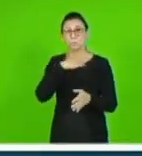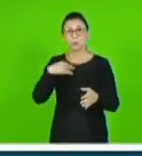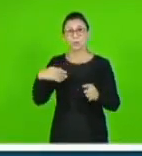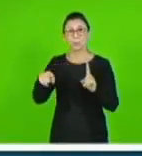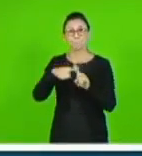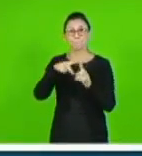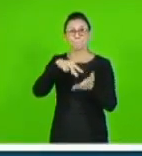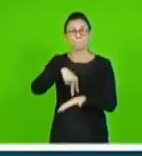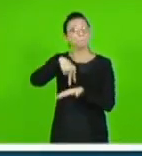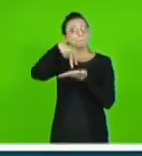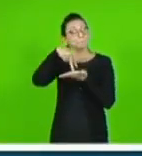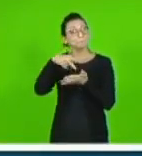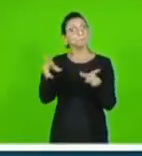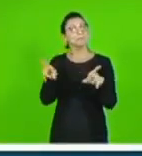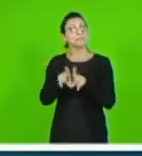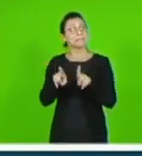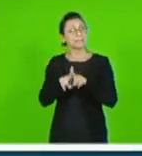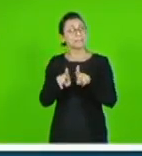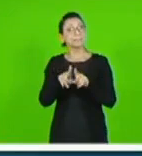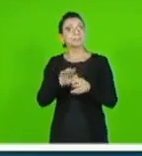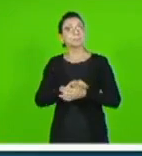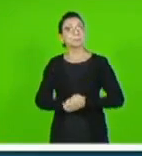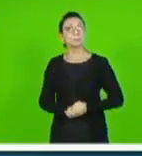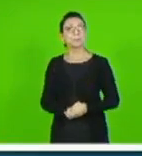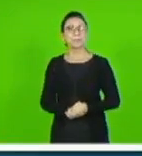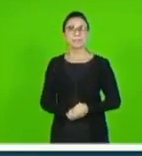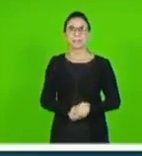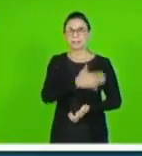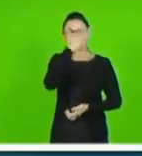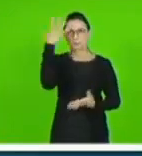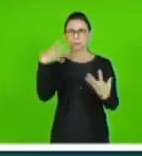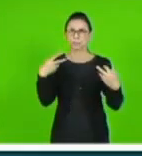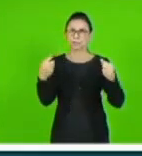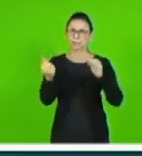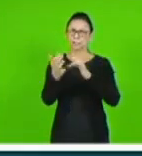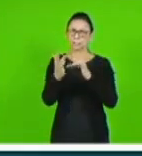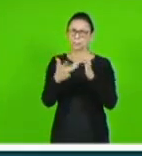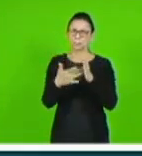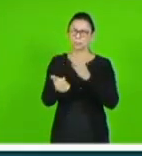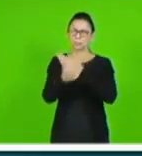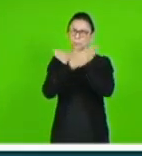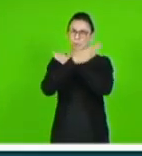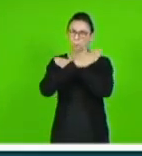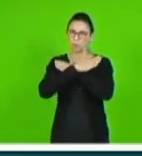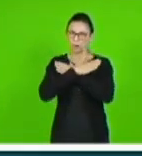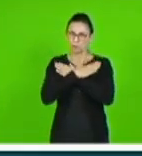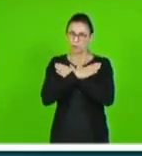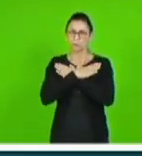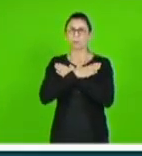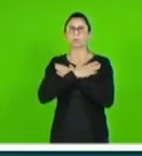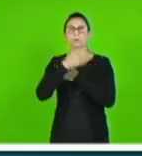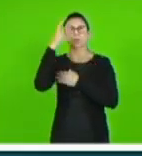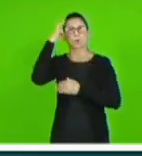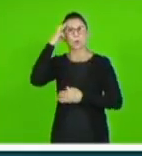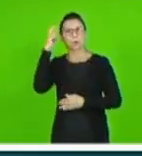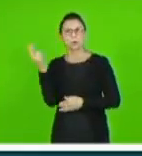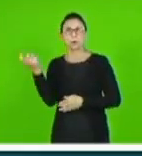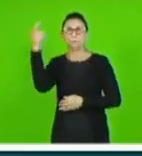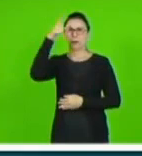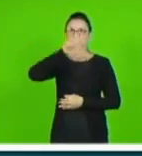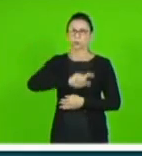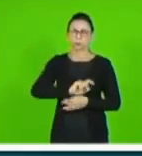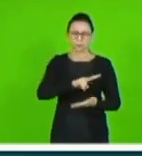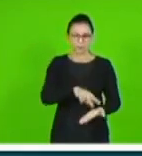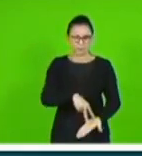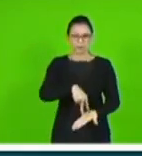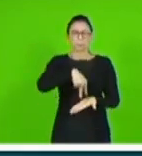Let's read verse 14. It says, for if we believe that Jesus died and rose again, even so God will bring with